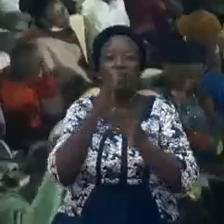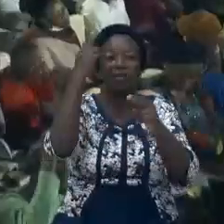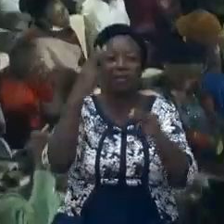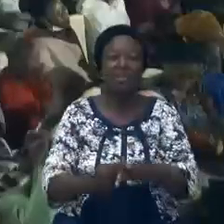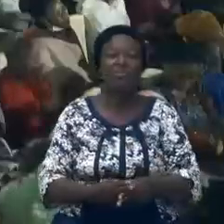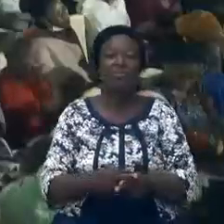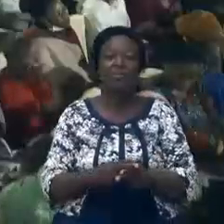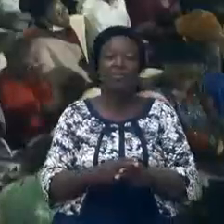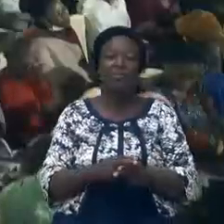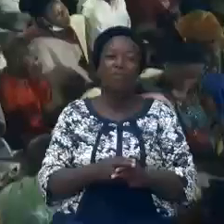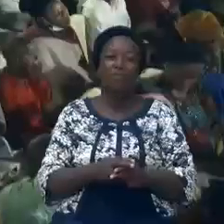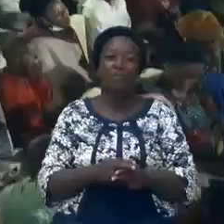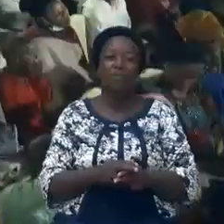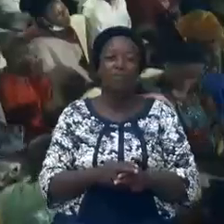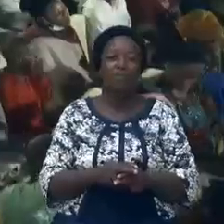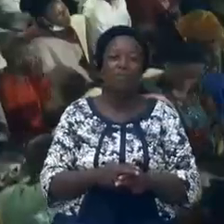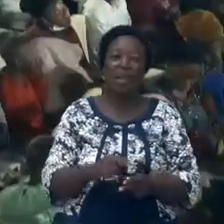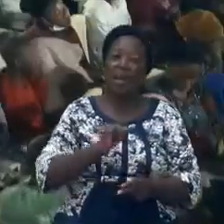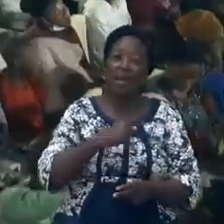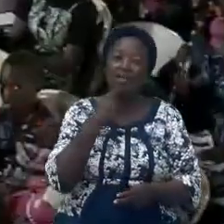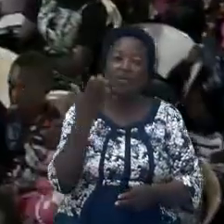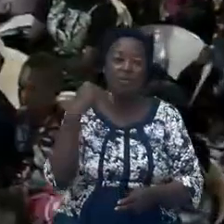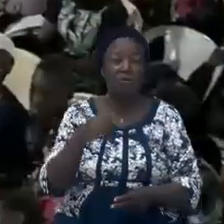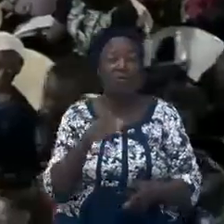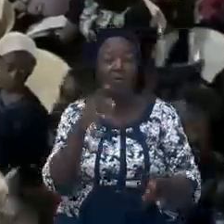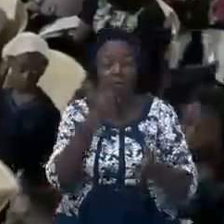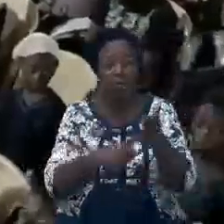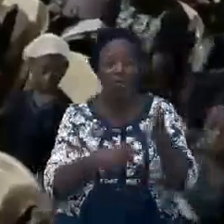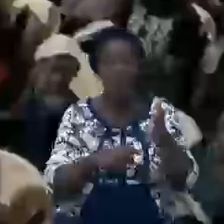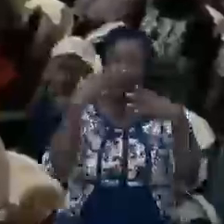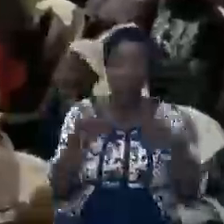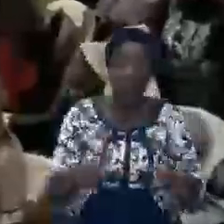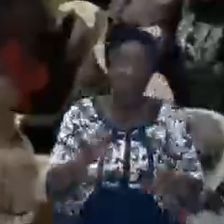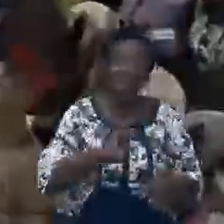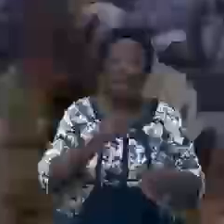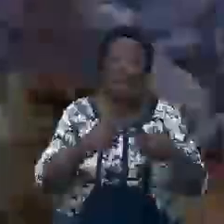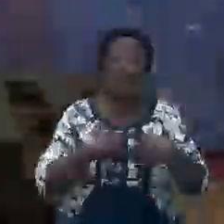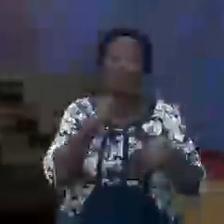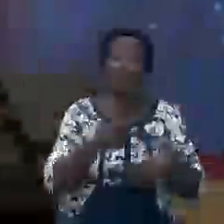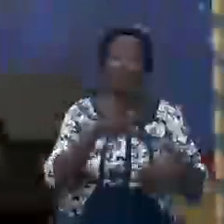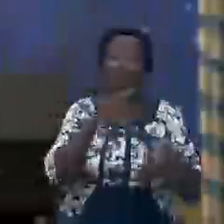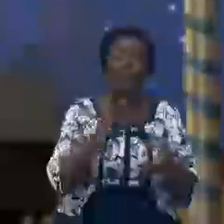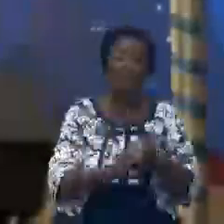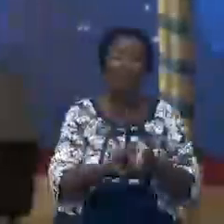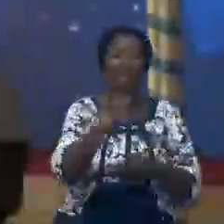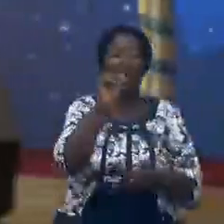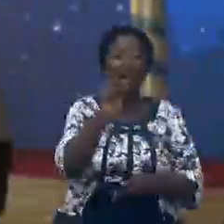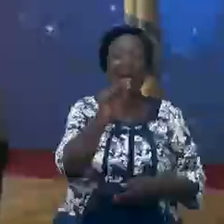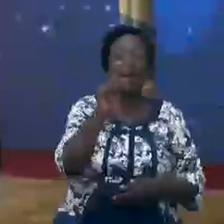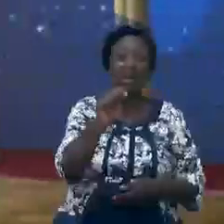sin finished in your life in Jesus' name. I told you what is